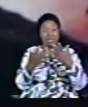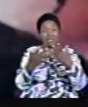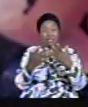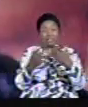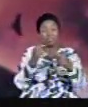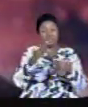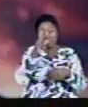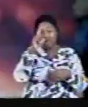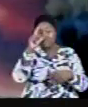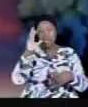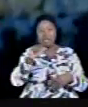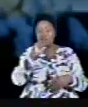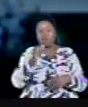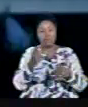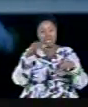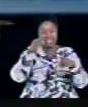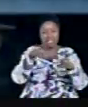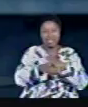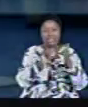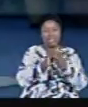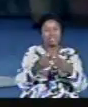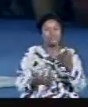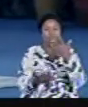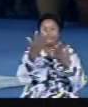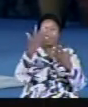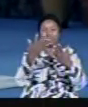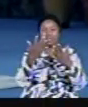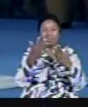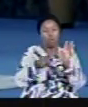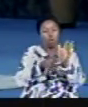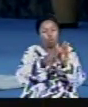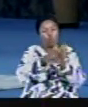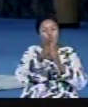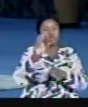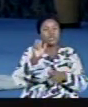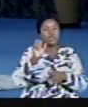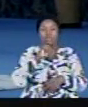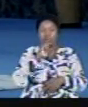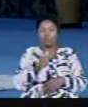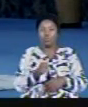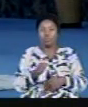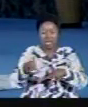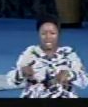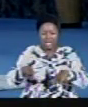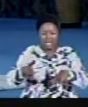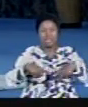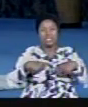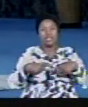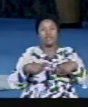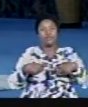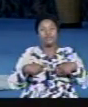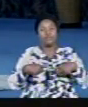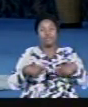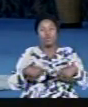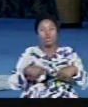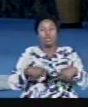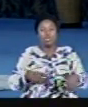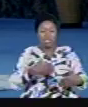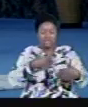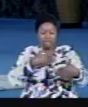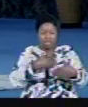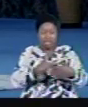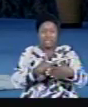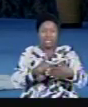to go into that fire. Worms will not live, dwell inside